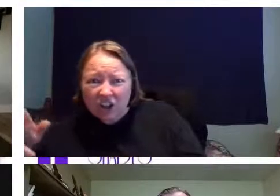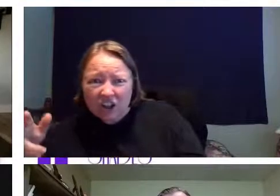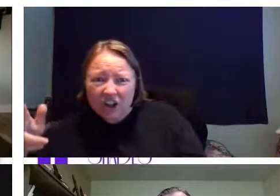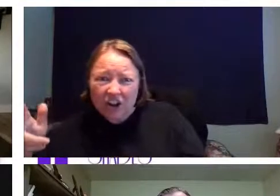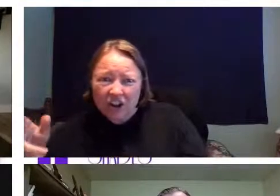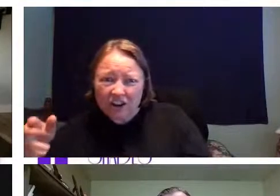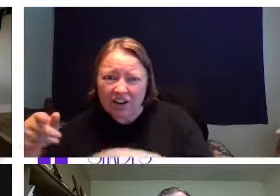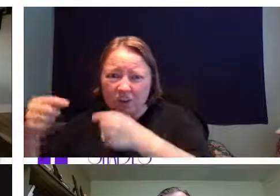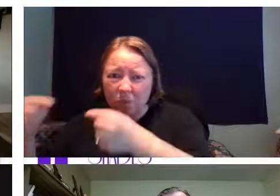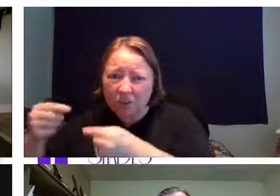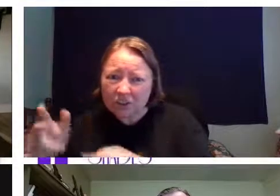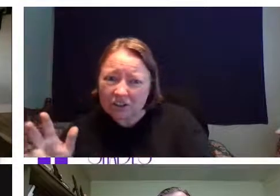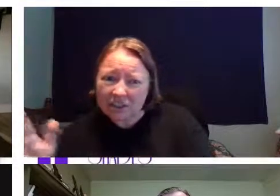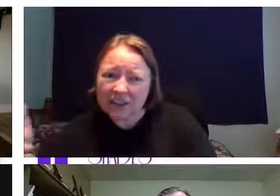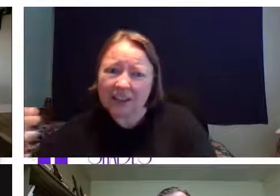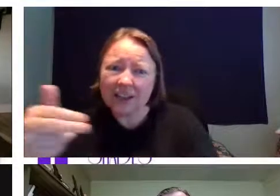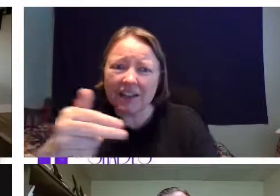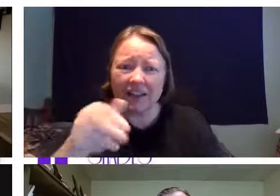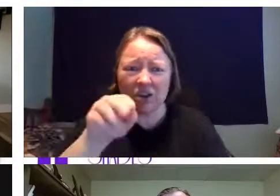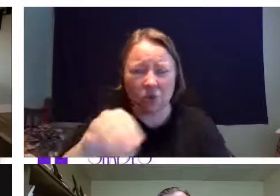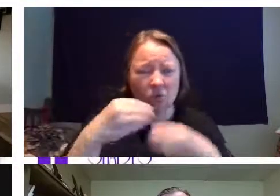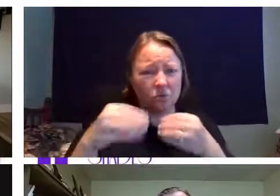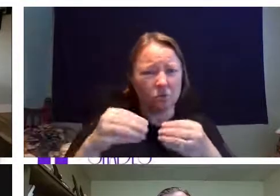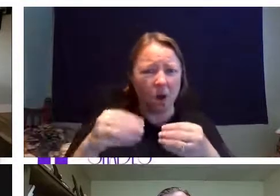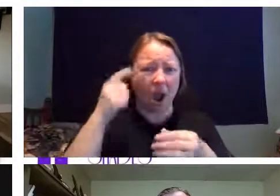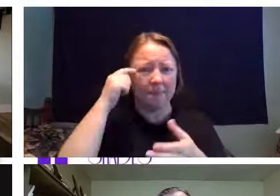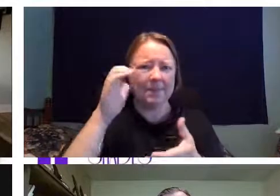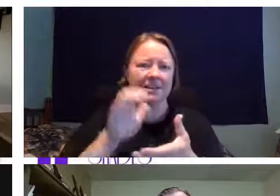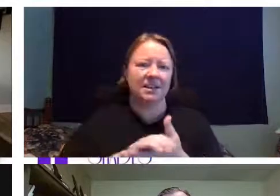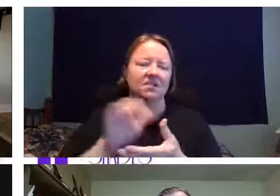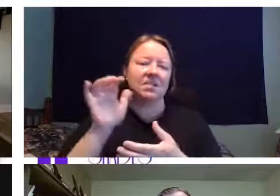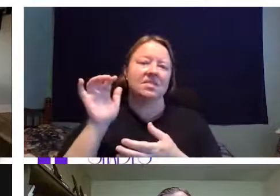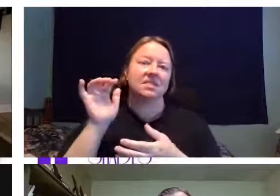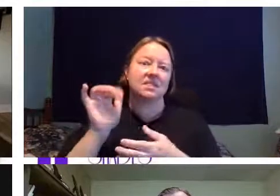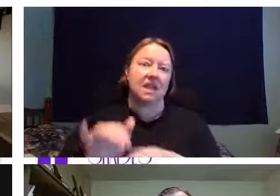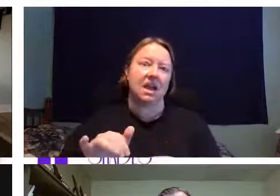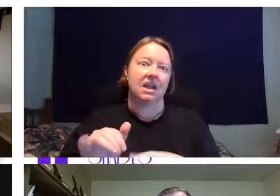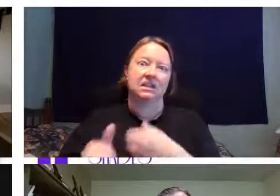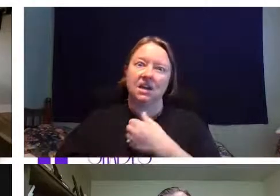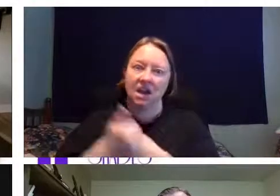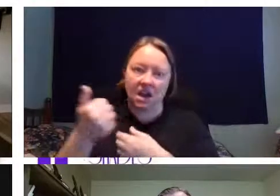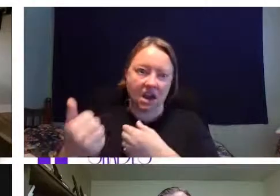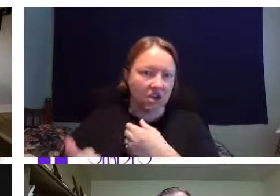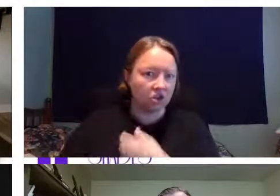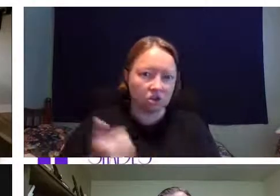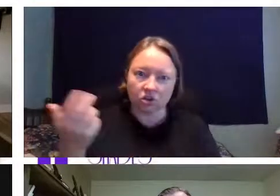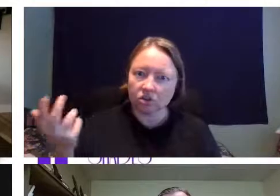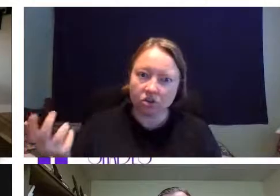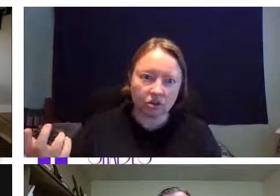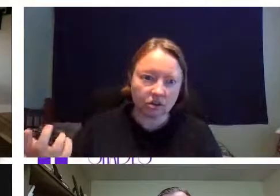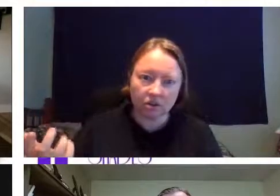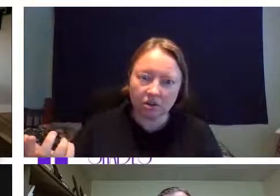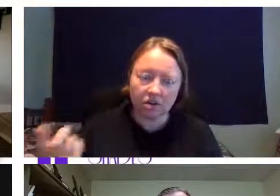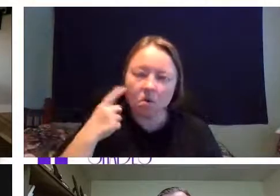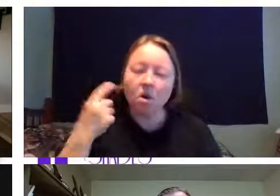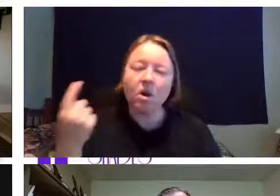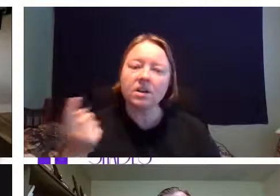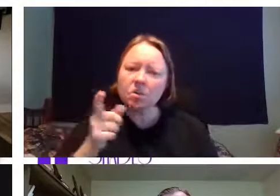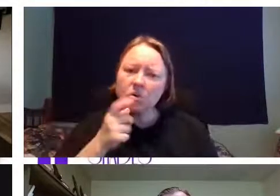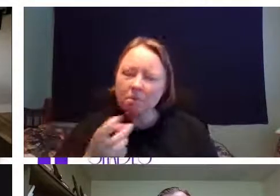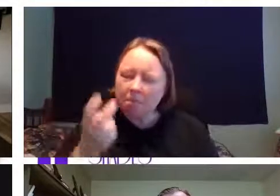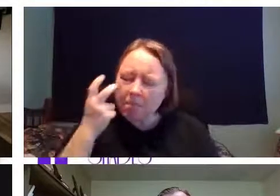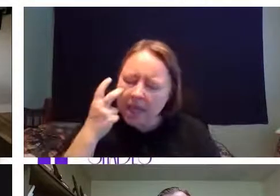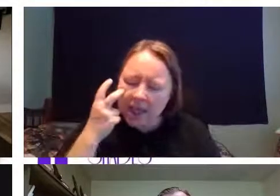I believe that is a major hazard, for someone who is blind